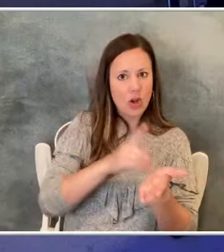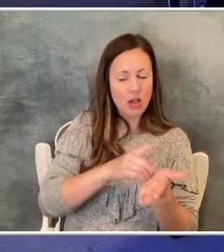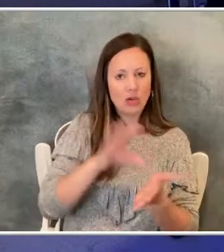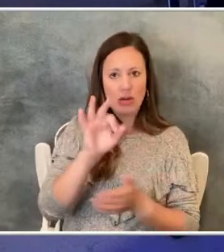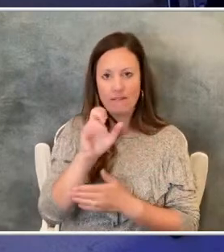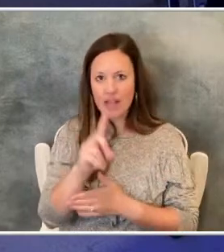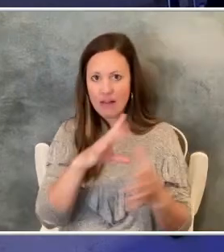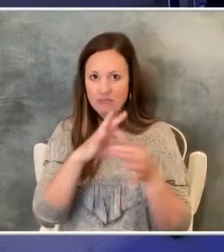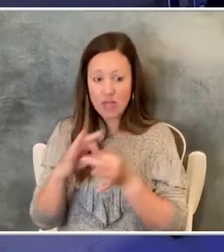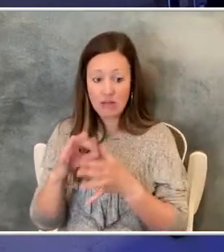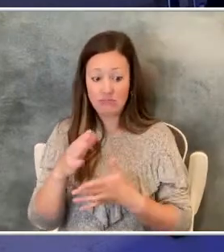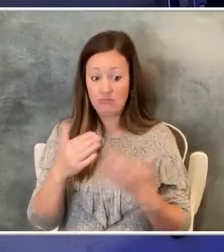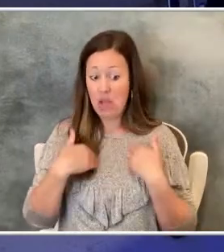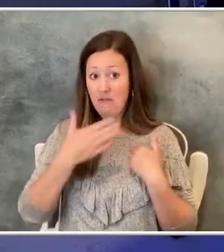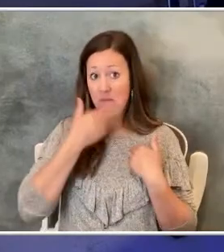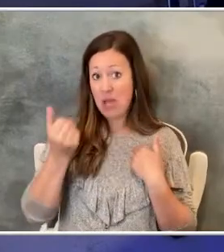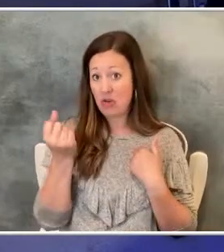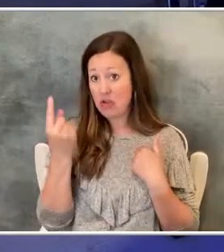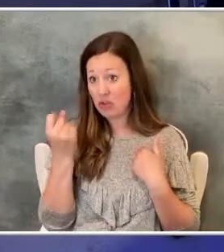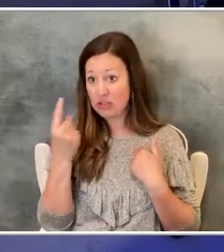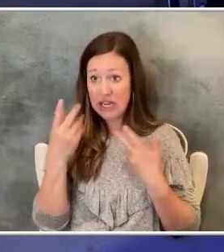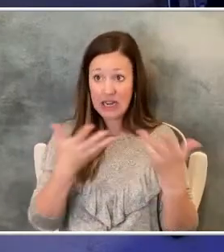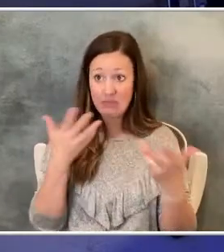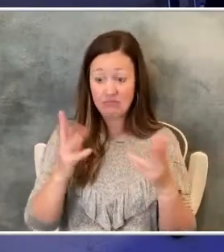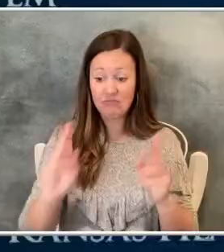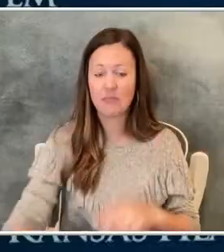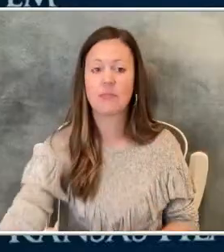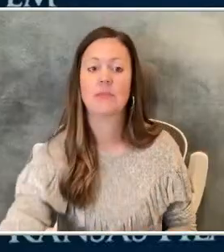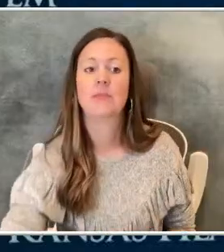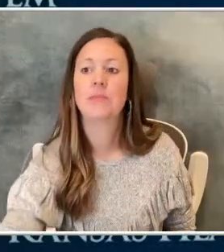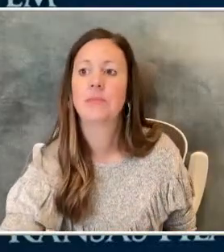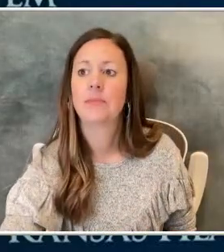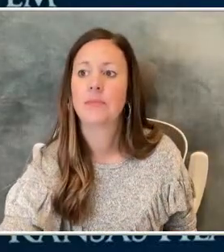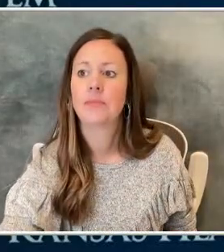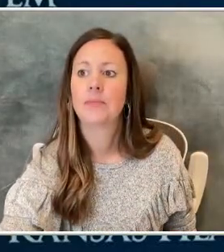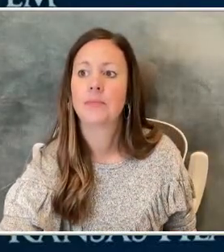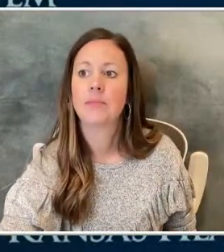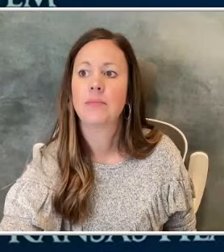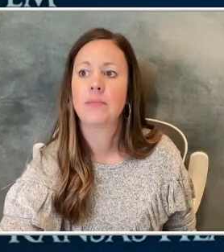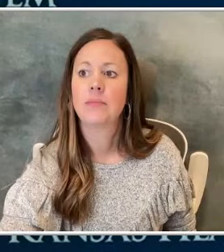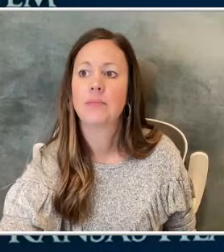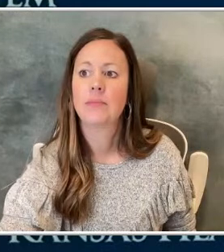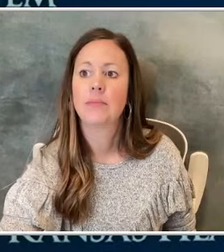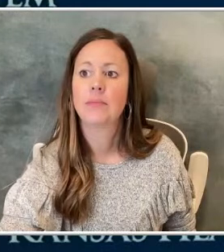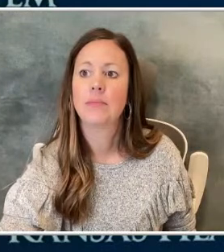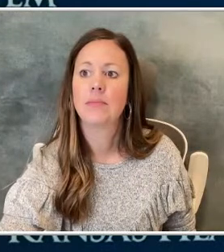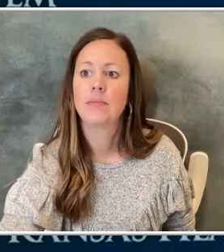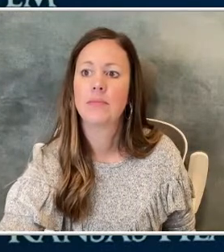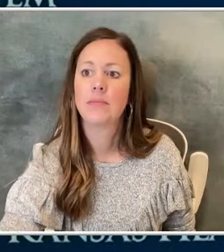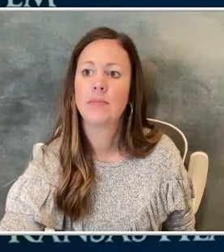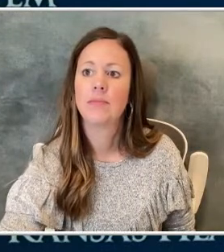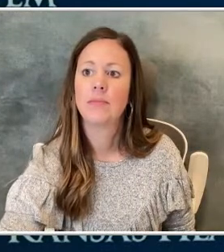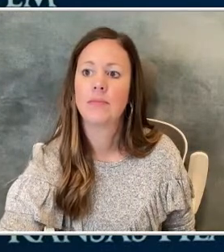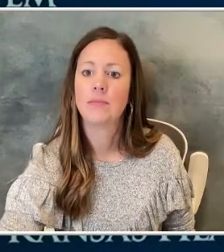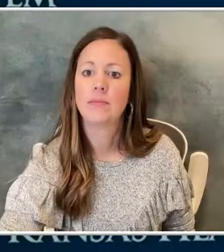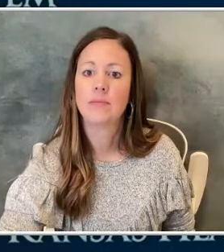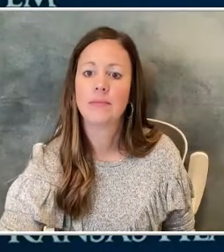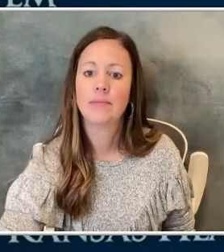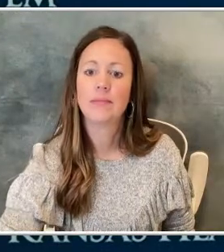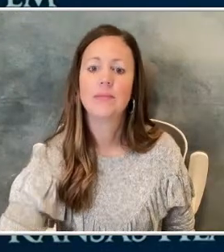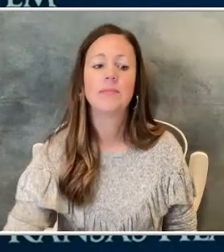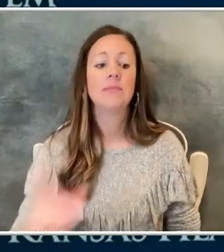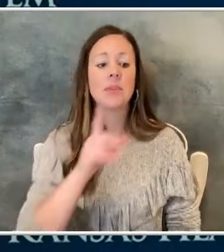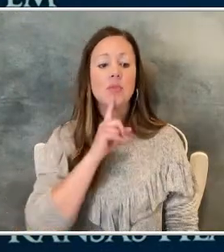a better understanding so that people can get the right treatment? I would say a well-trained and practicing dermatologist